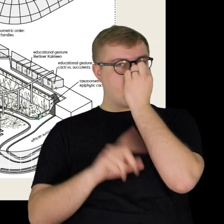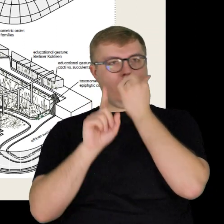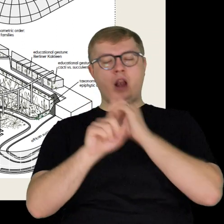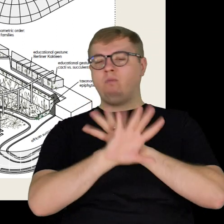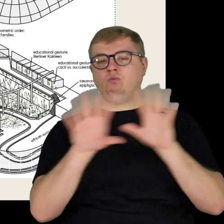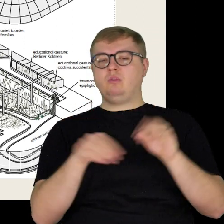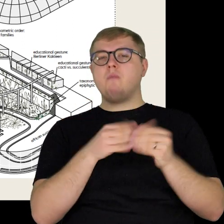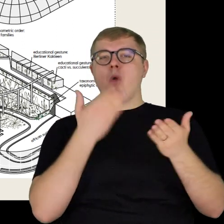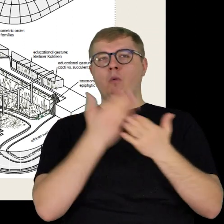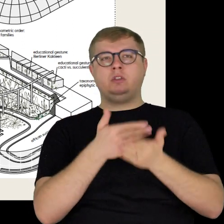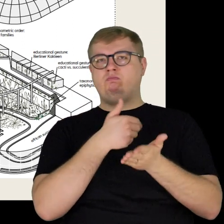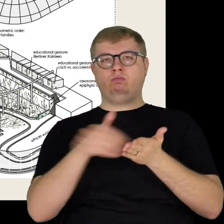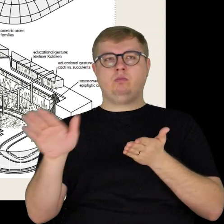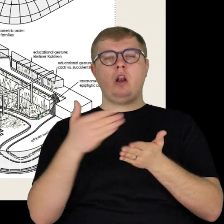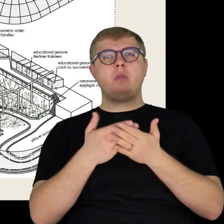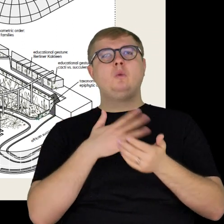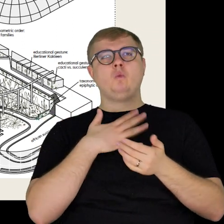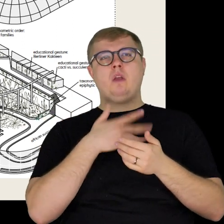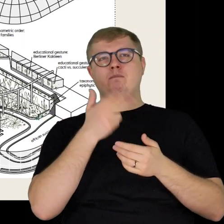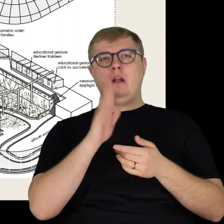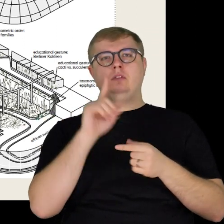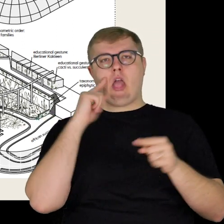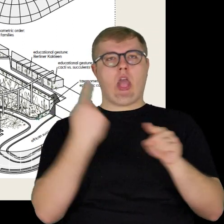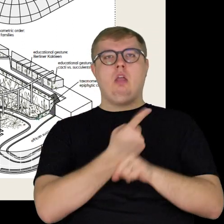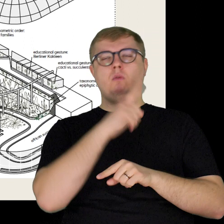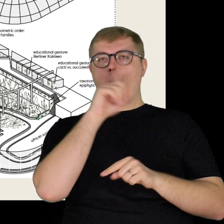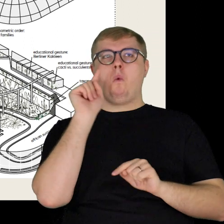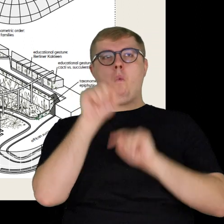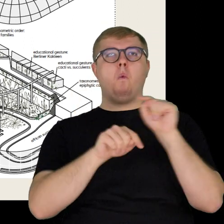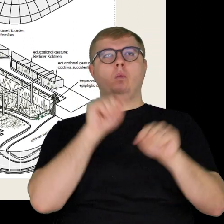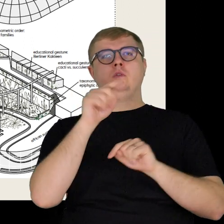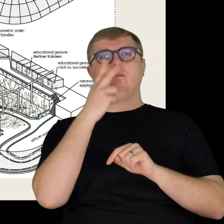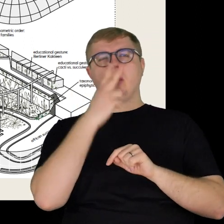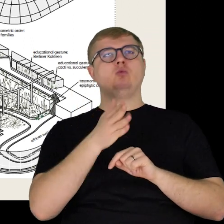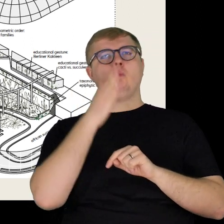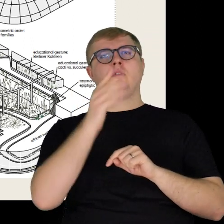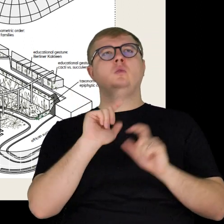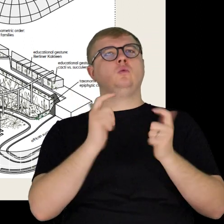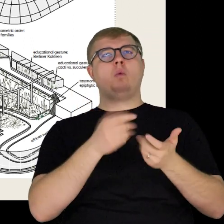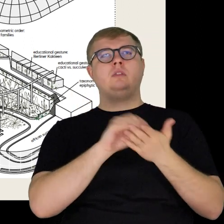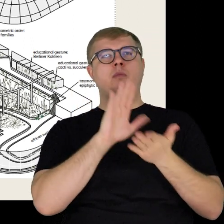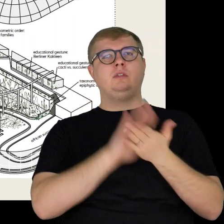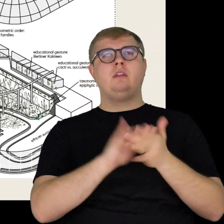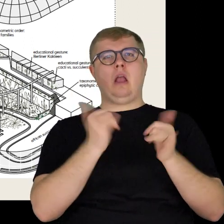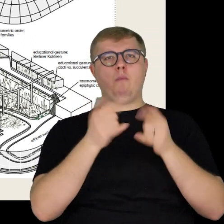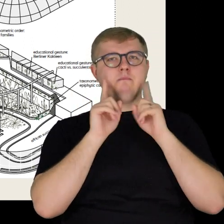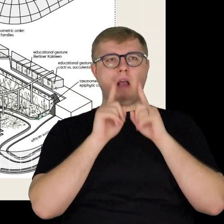be confusing to visitors in the future, where there's this sort of what was described as the real knowledge, the real sort of system of classification, this kind